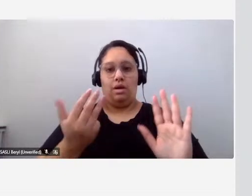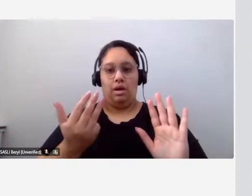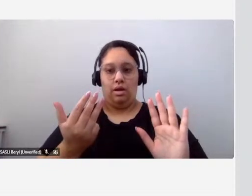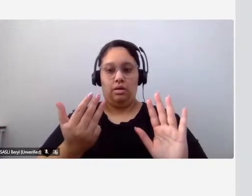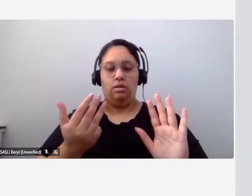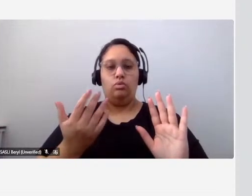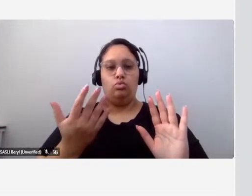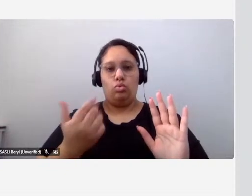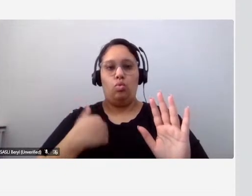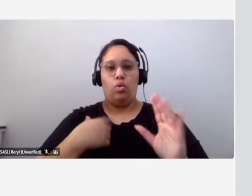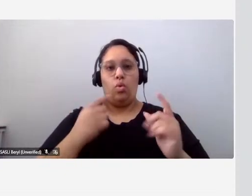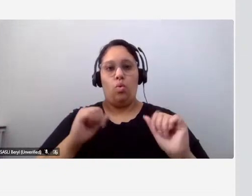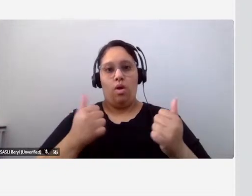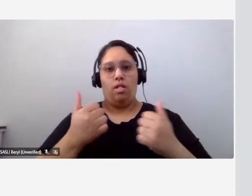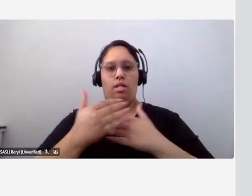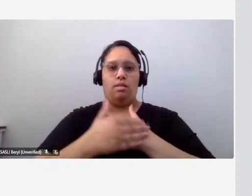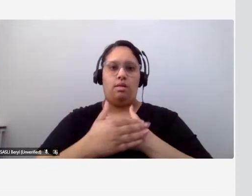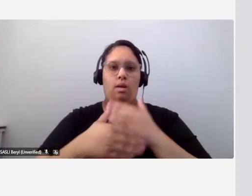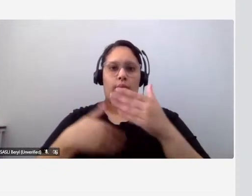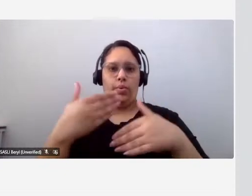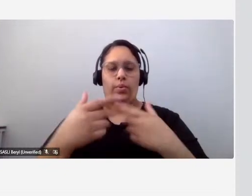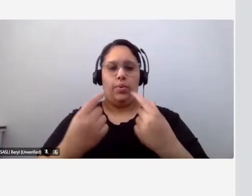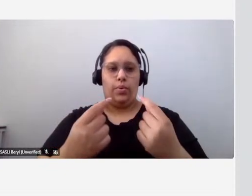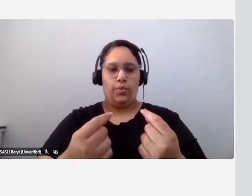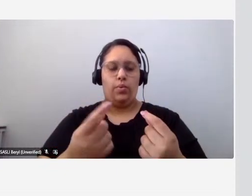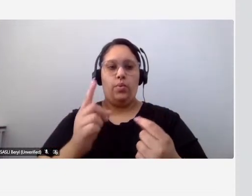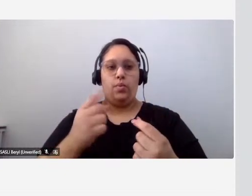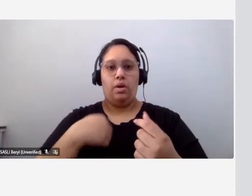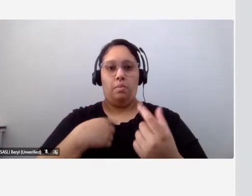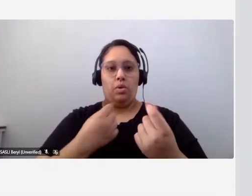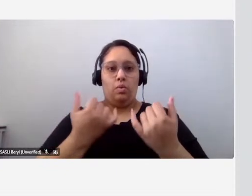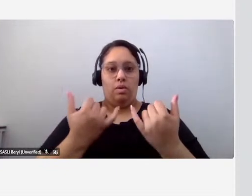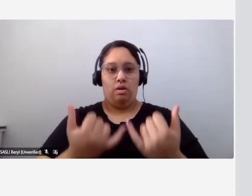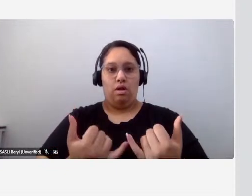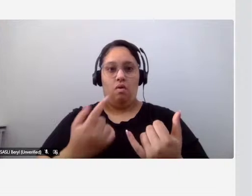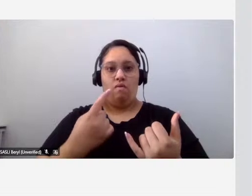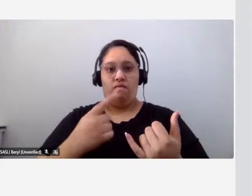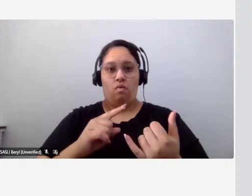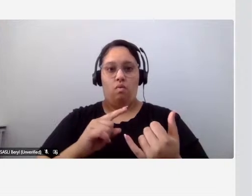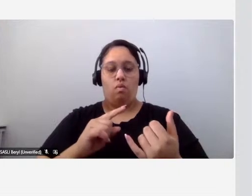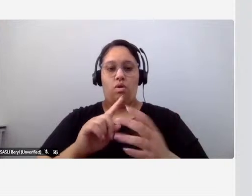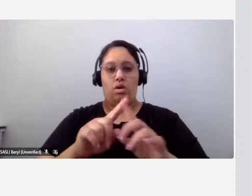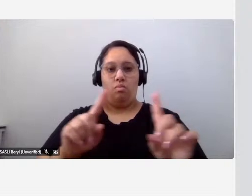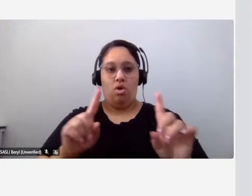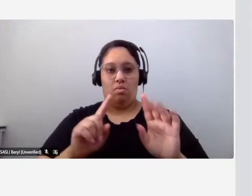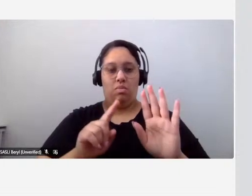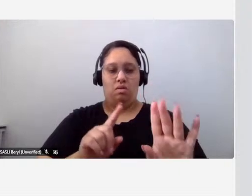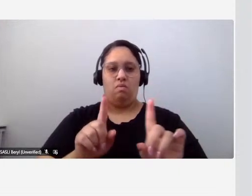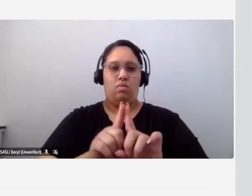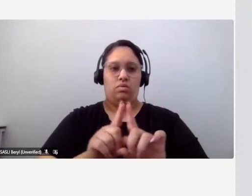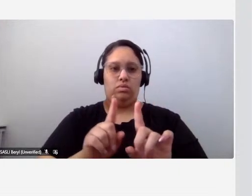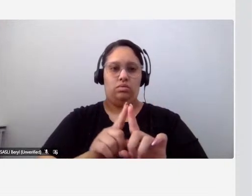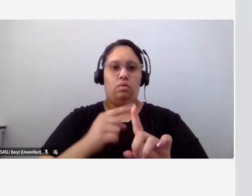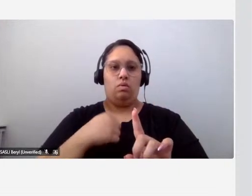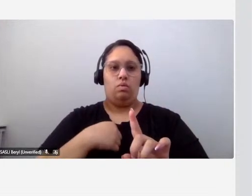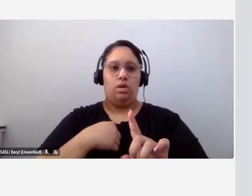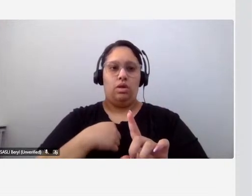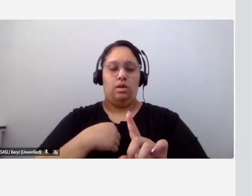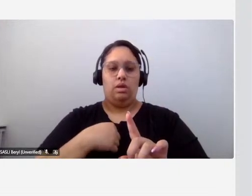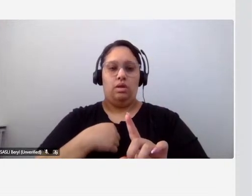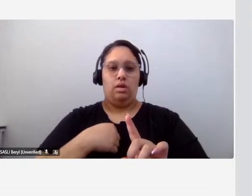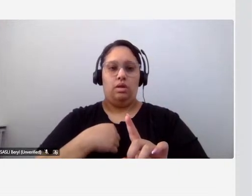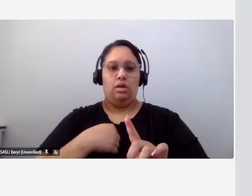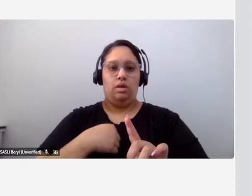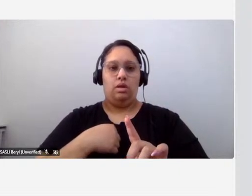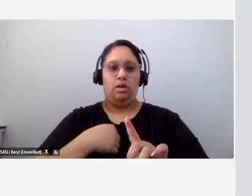9:22. So we're doing quite well for time. I think what I'll do for the department as well, what we can do there